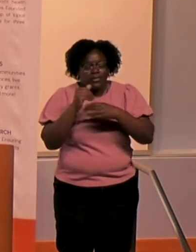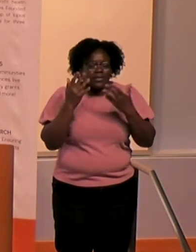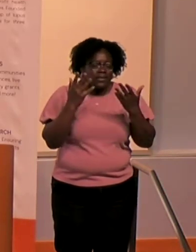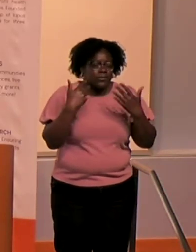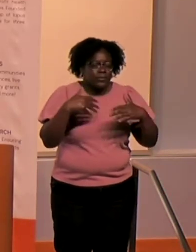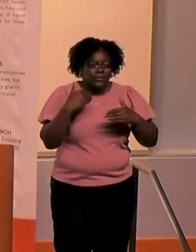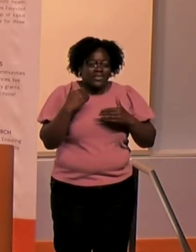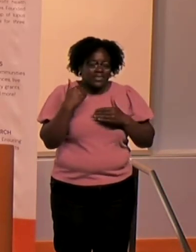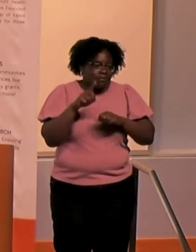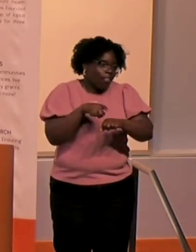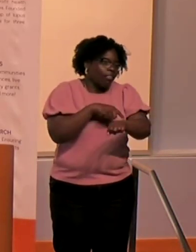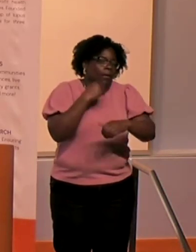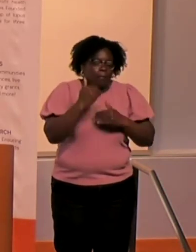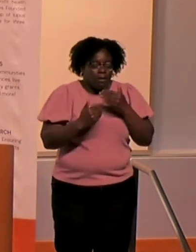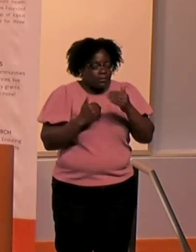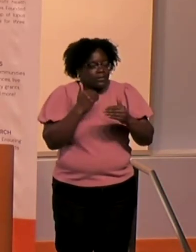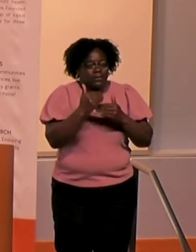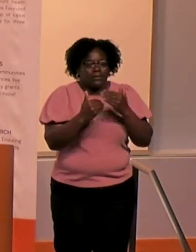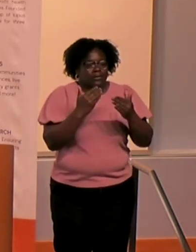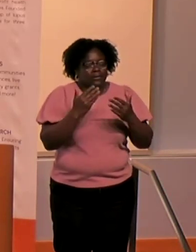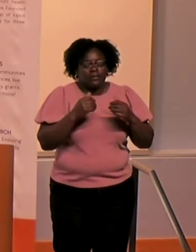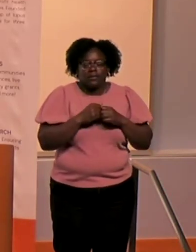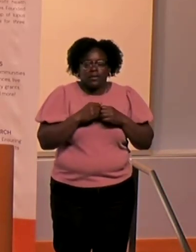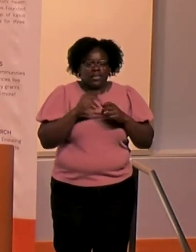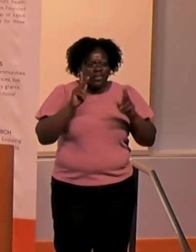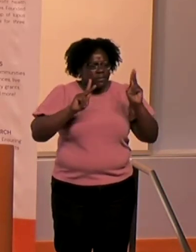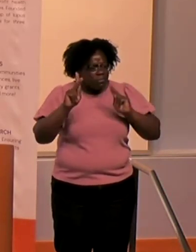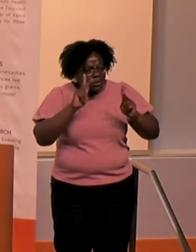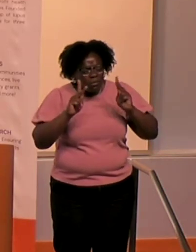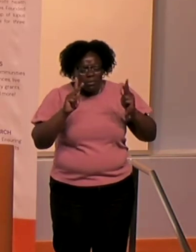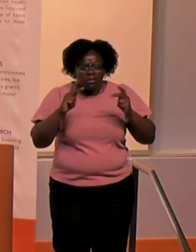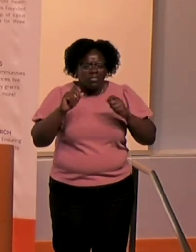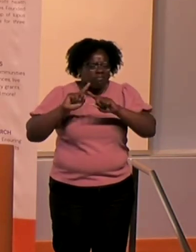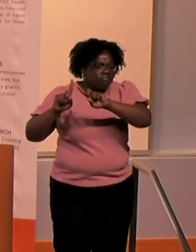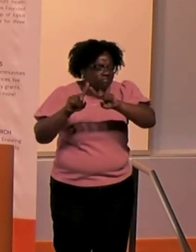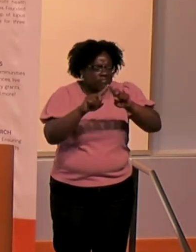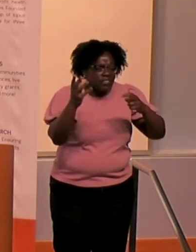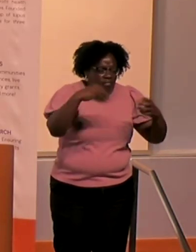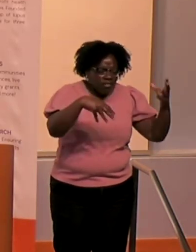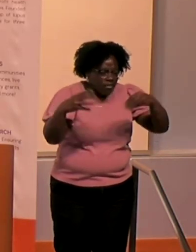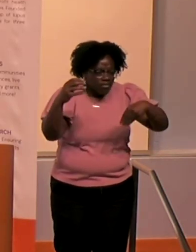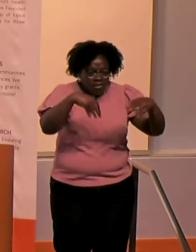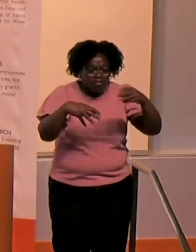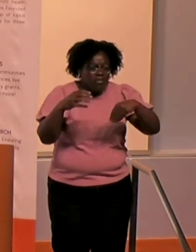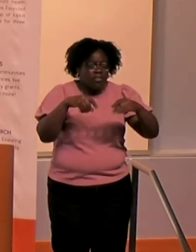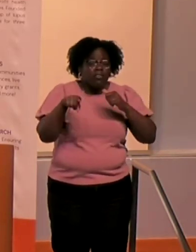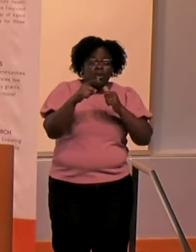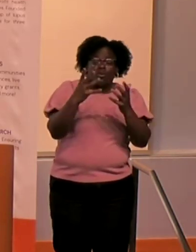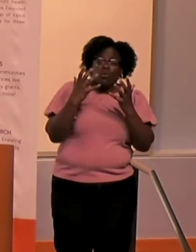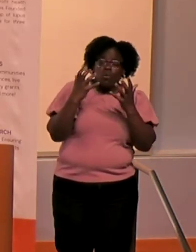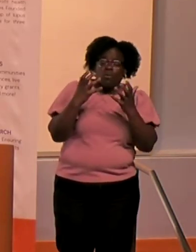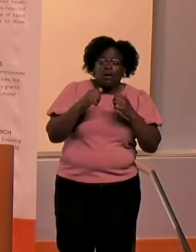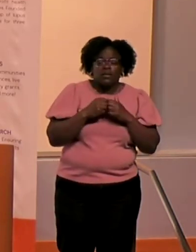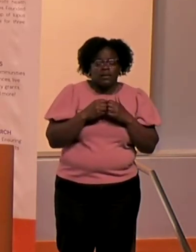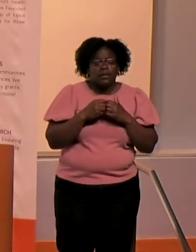a process, and there's so many people involved. So you want to be able